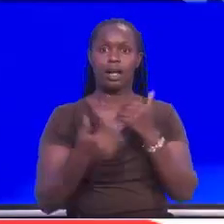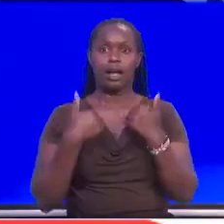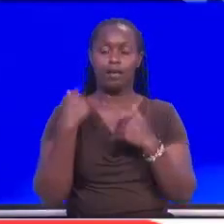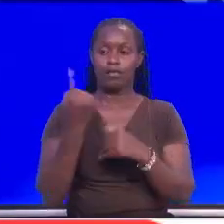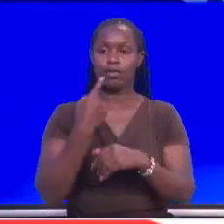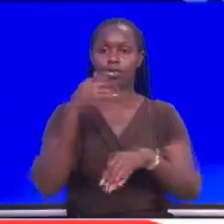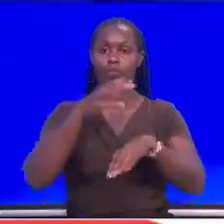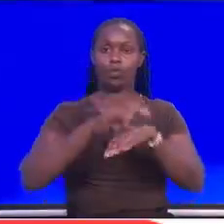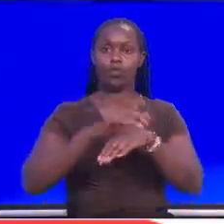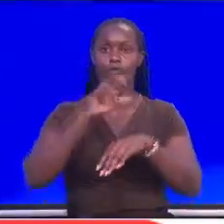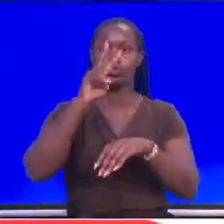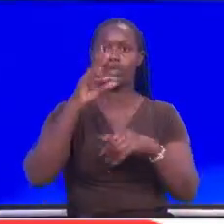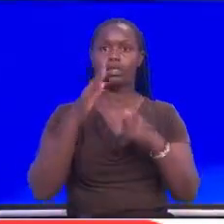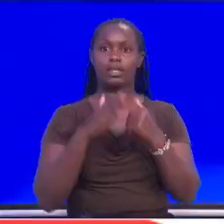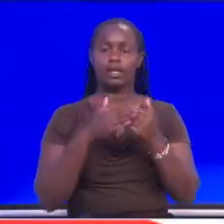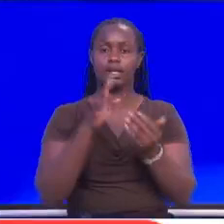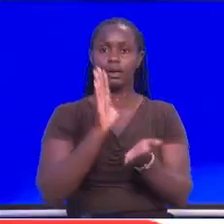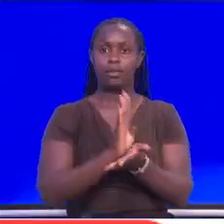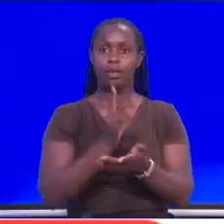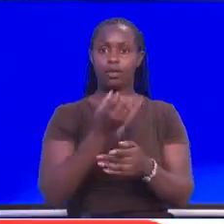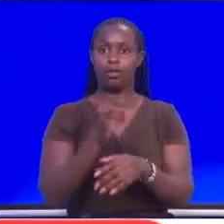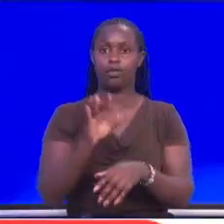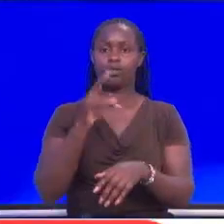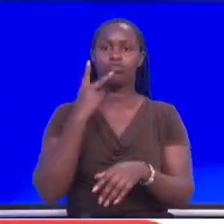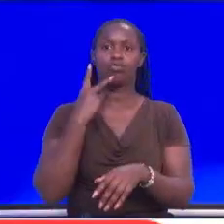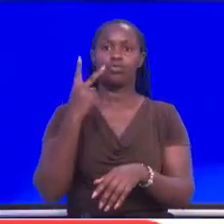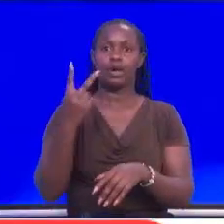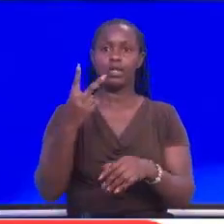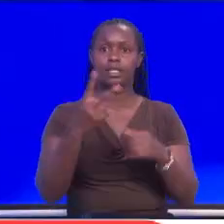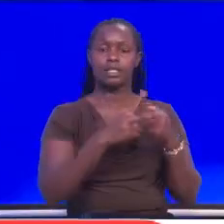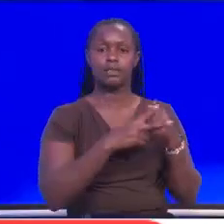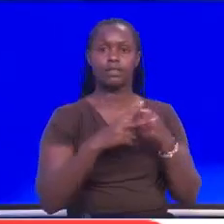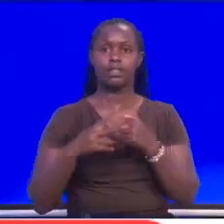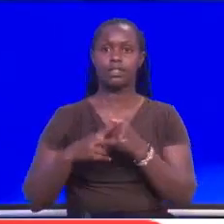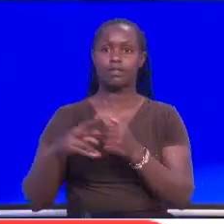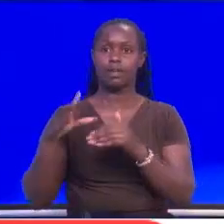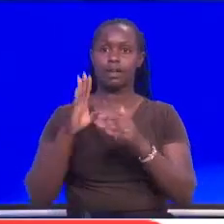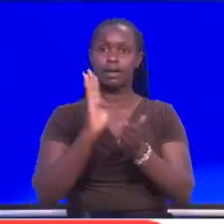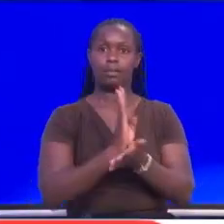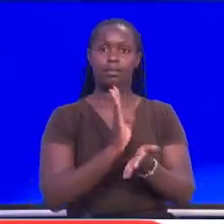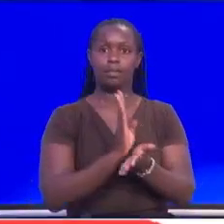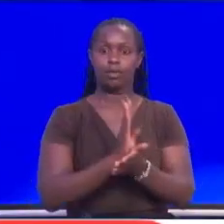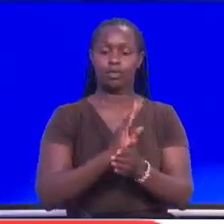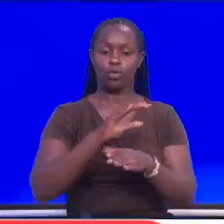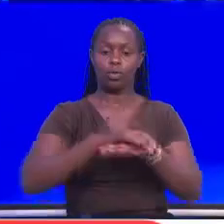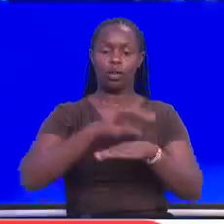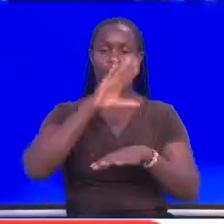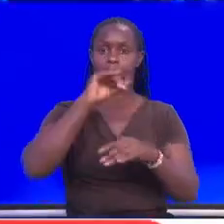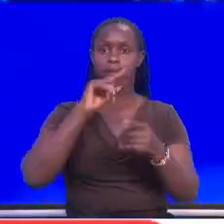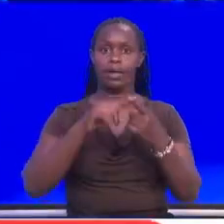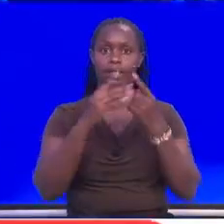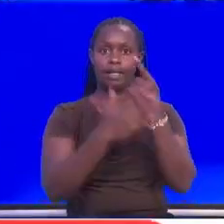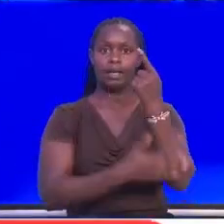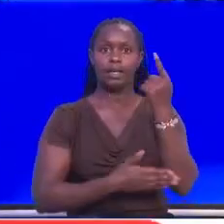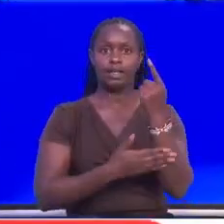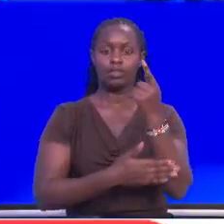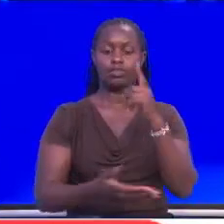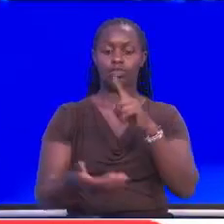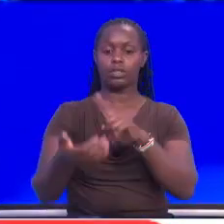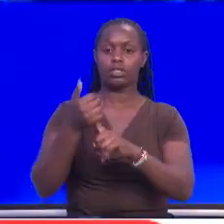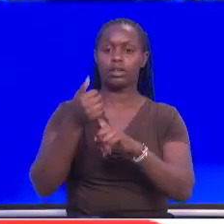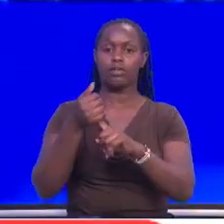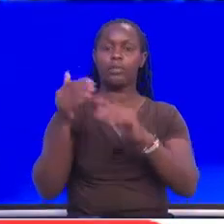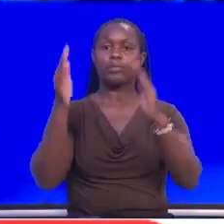about $29 billion of the $277 billion pledged by first world countries in a bid to achieve